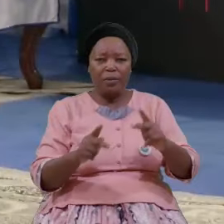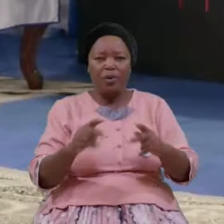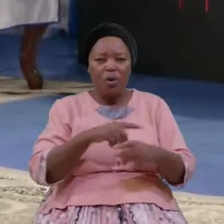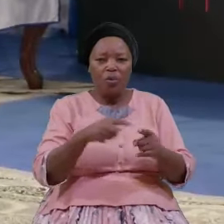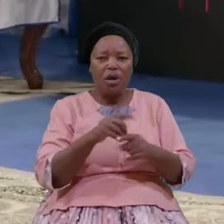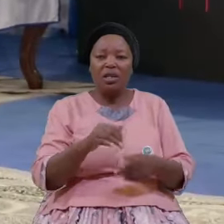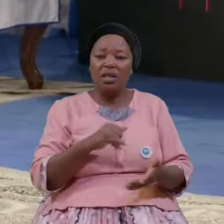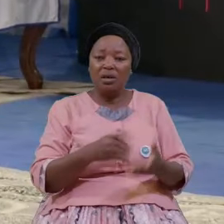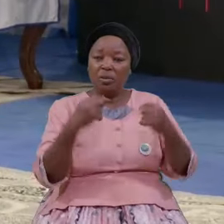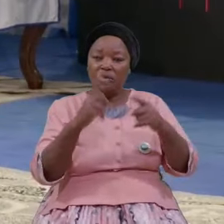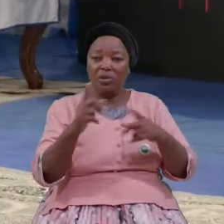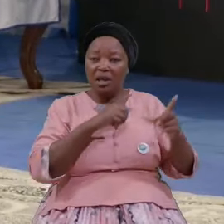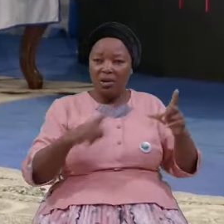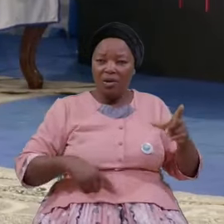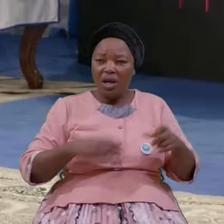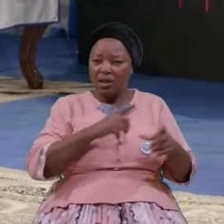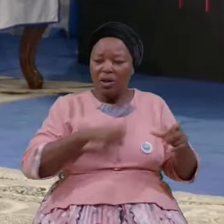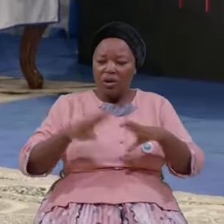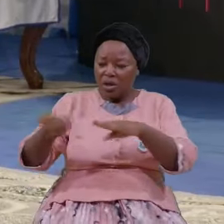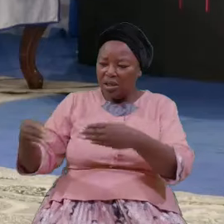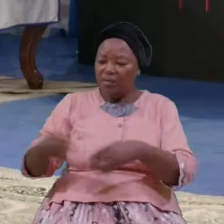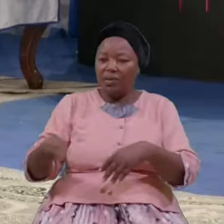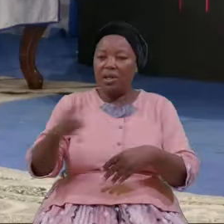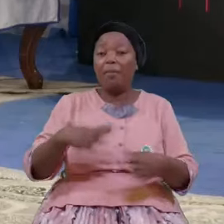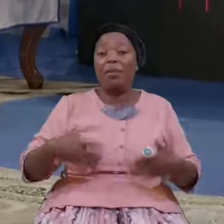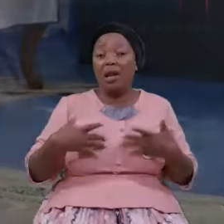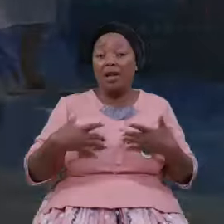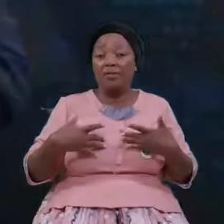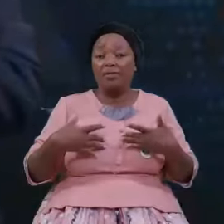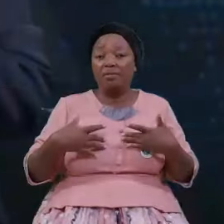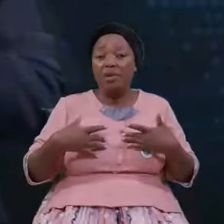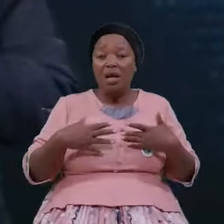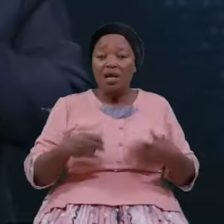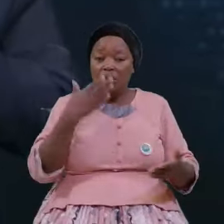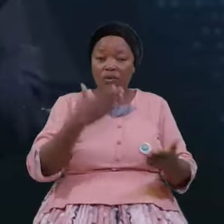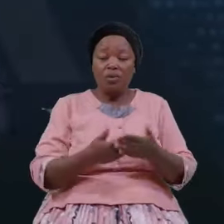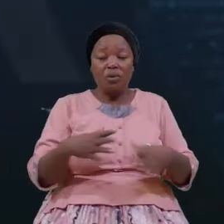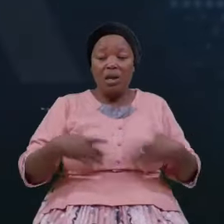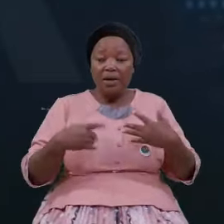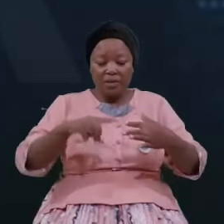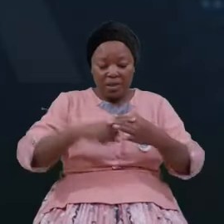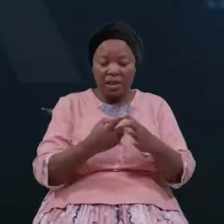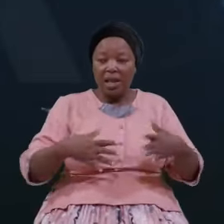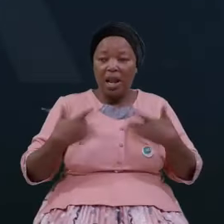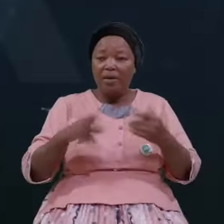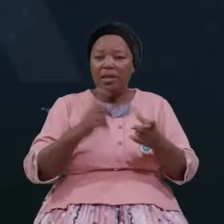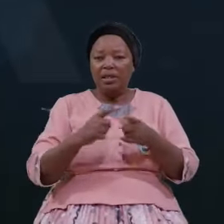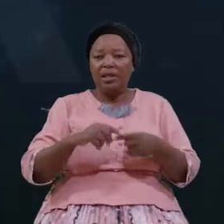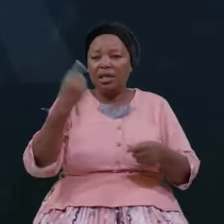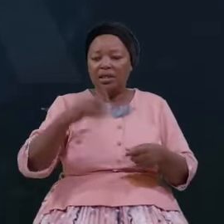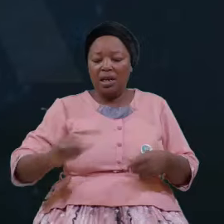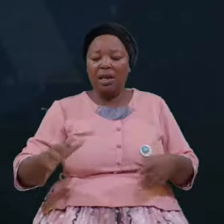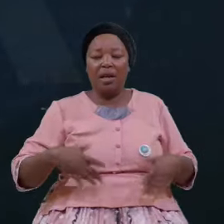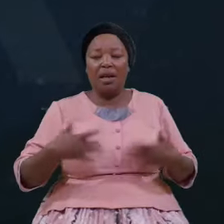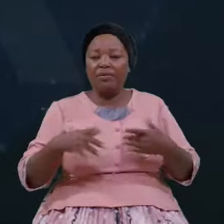and the Lord gives them life, initial life, eternal life, and he gives them